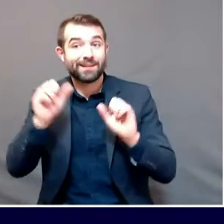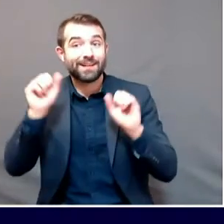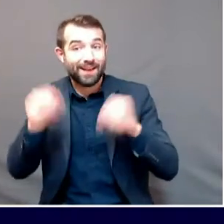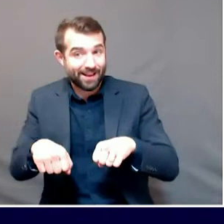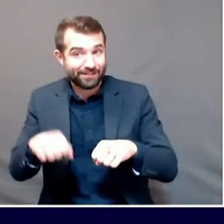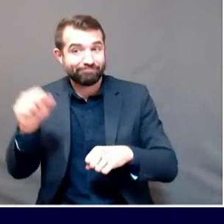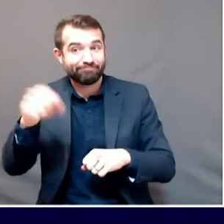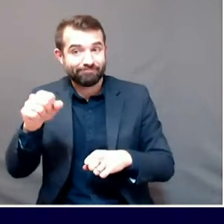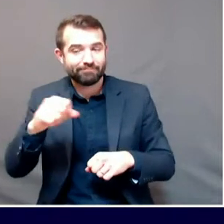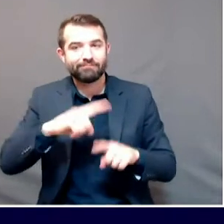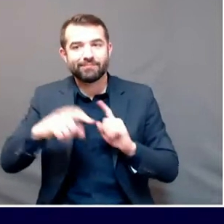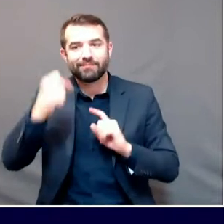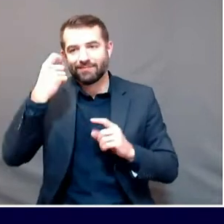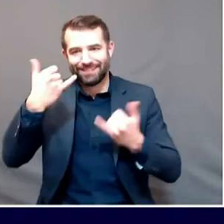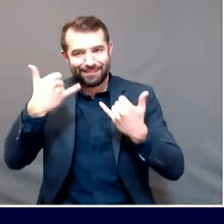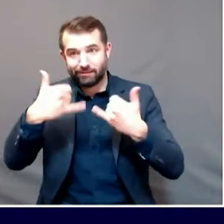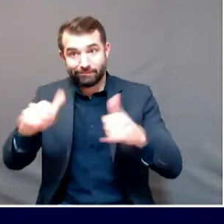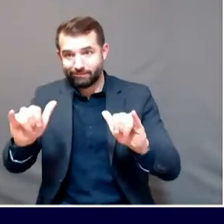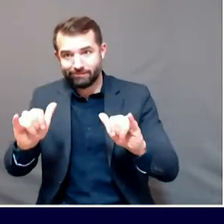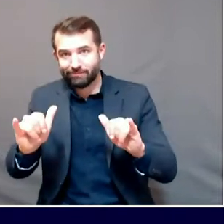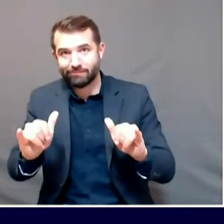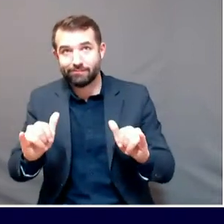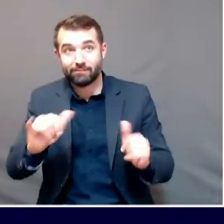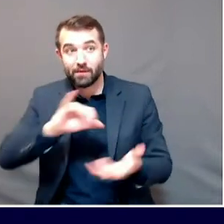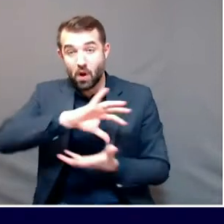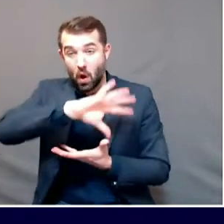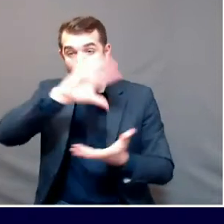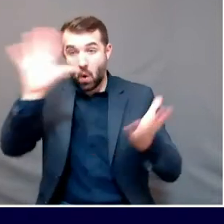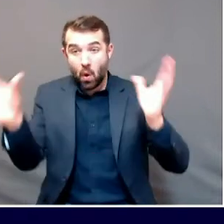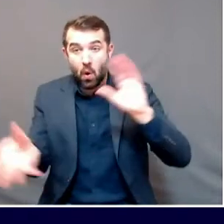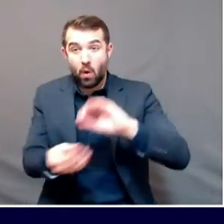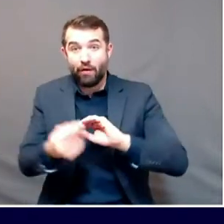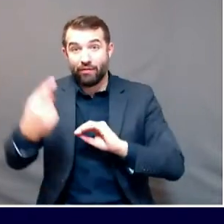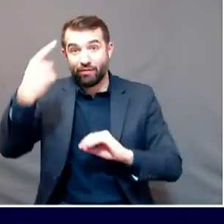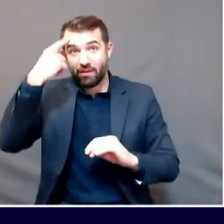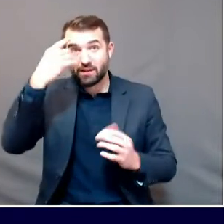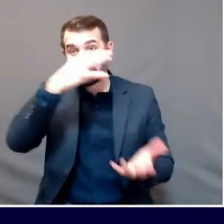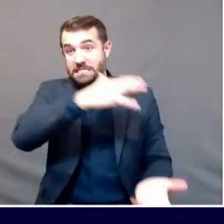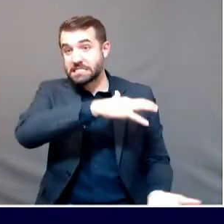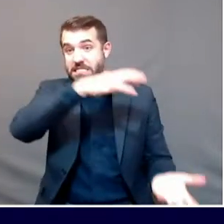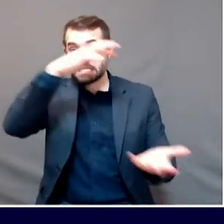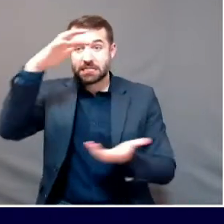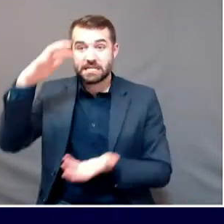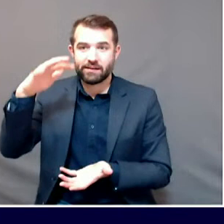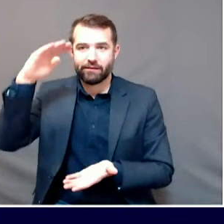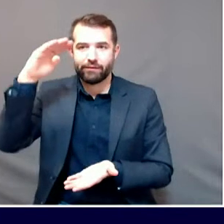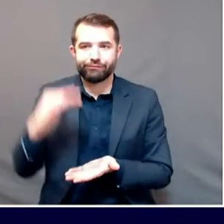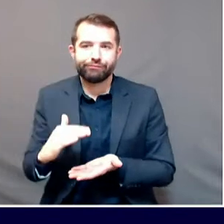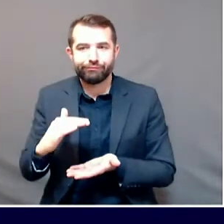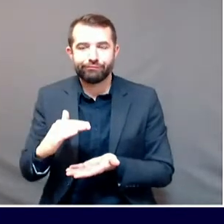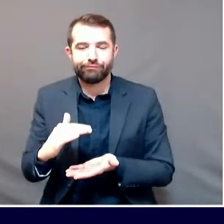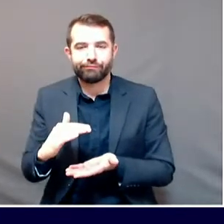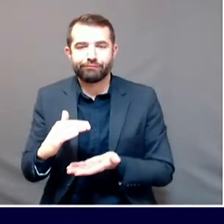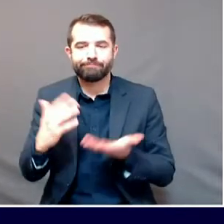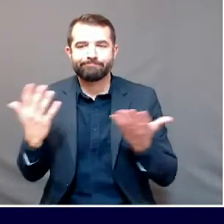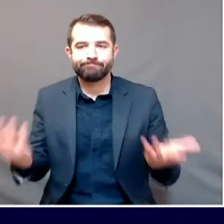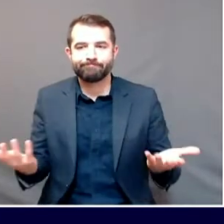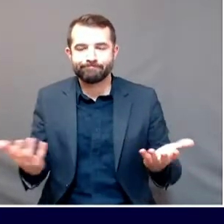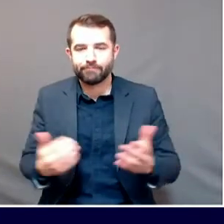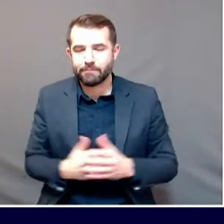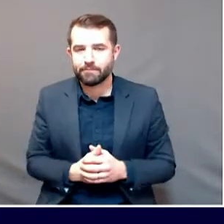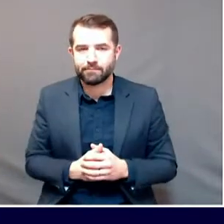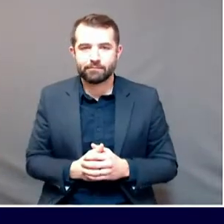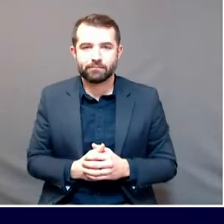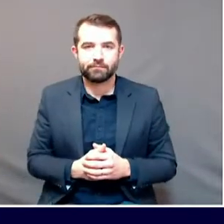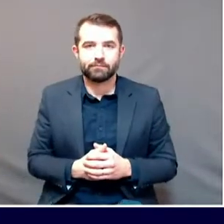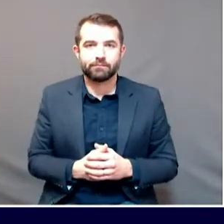our overall allocation for the subsequent week got cut, especially because one of the things that was intended to be